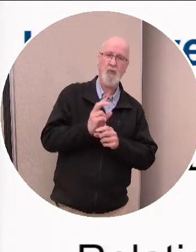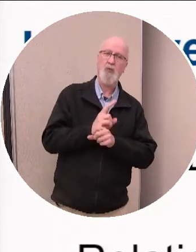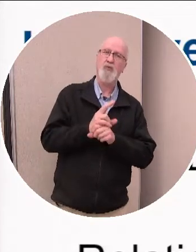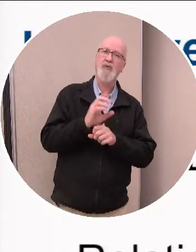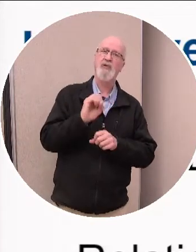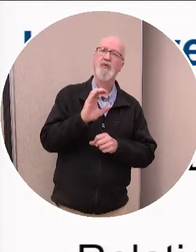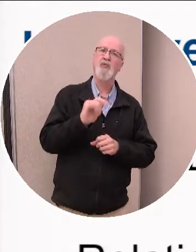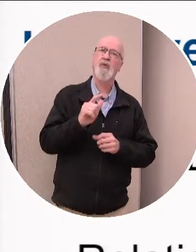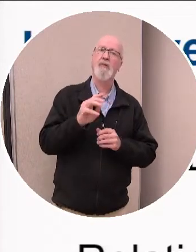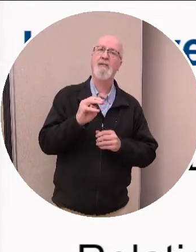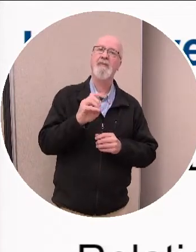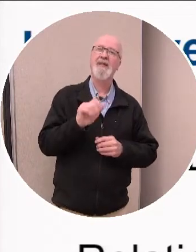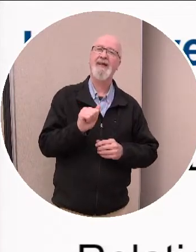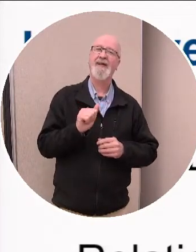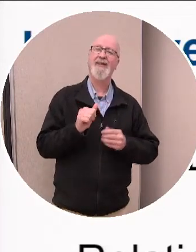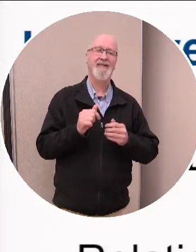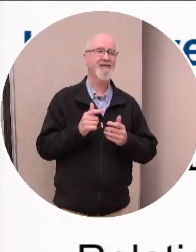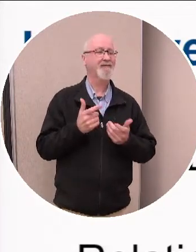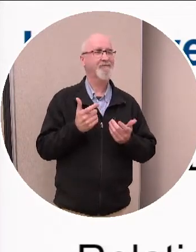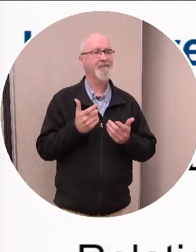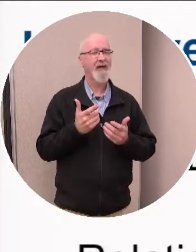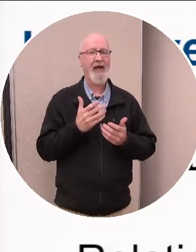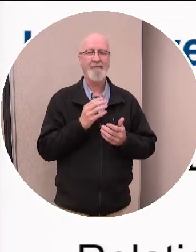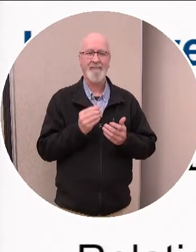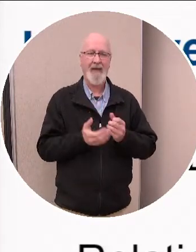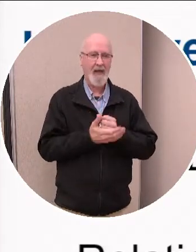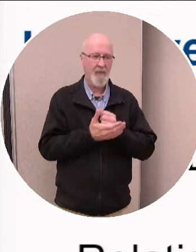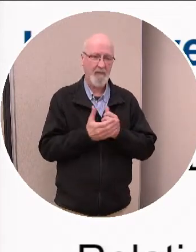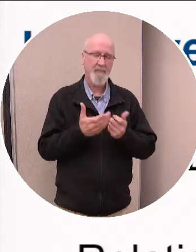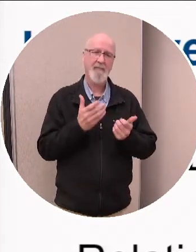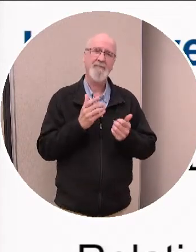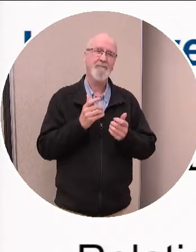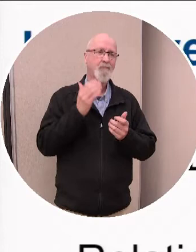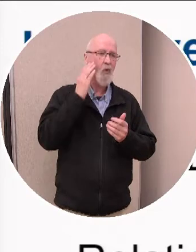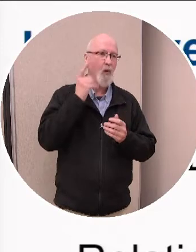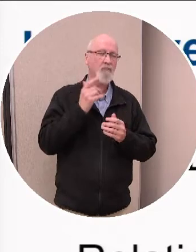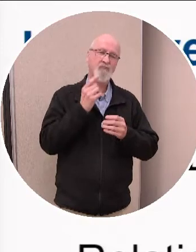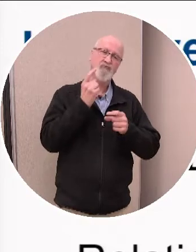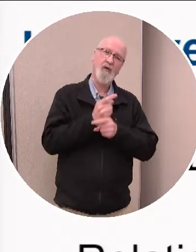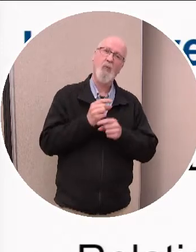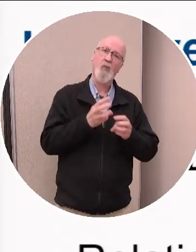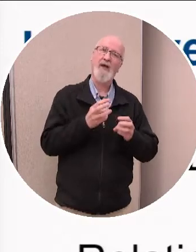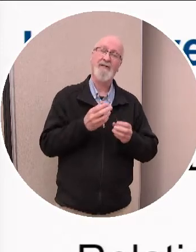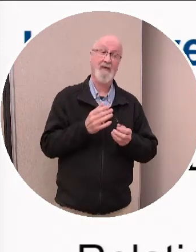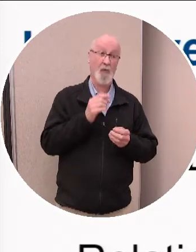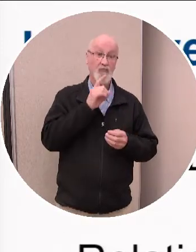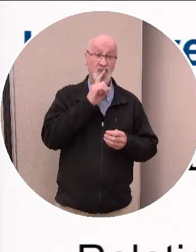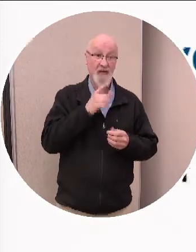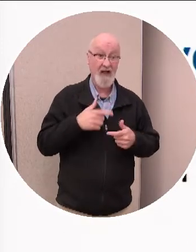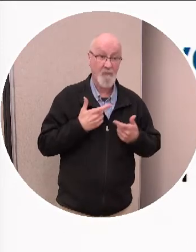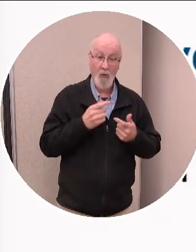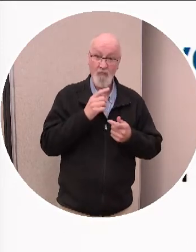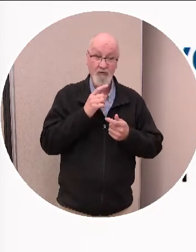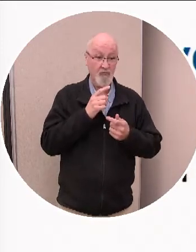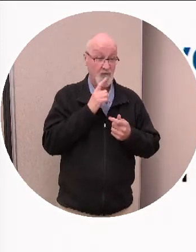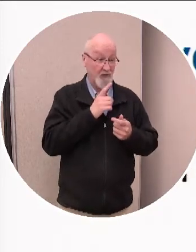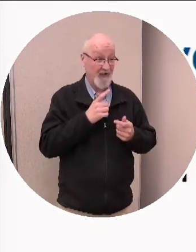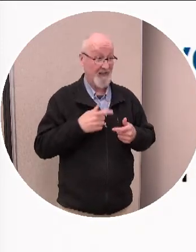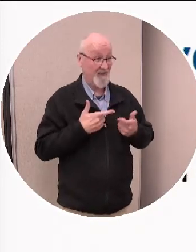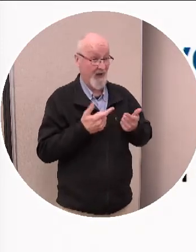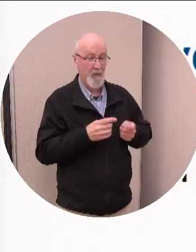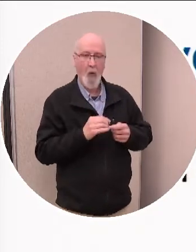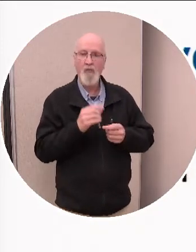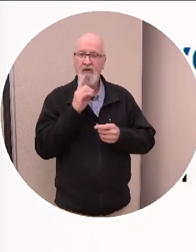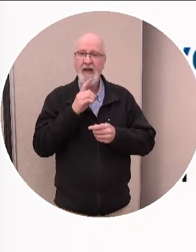the elements of digital citizenship and to help them make good decisions in real life and online.